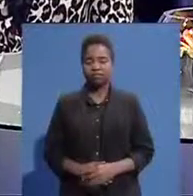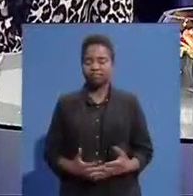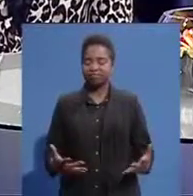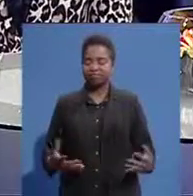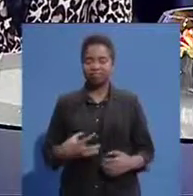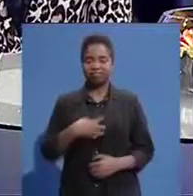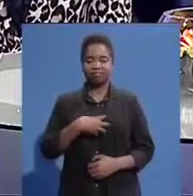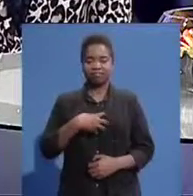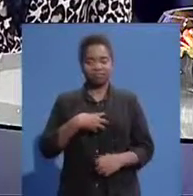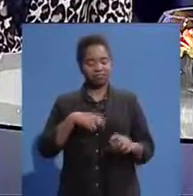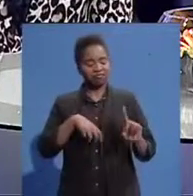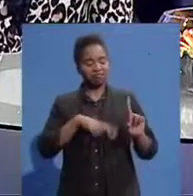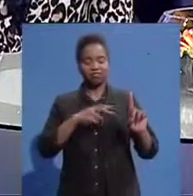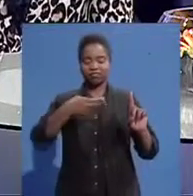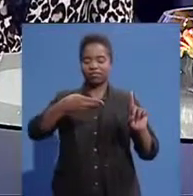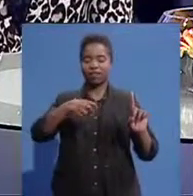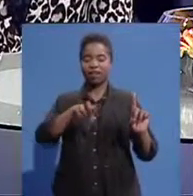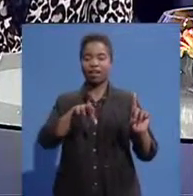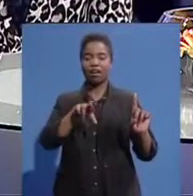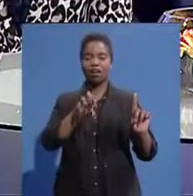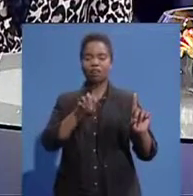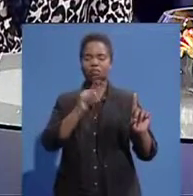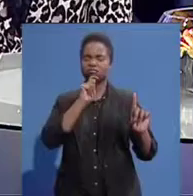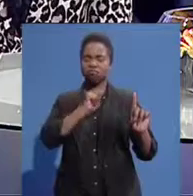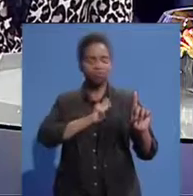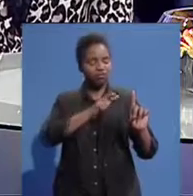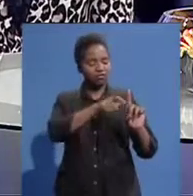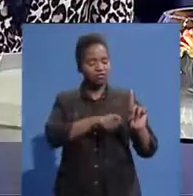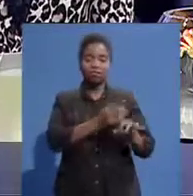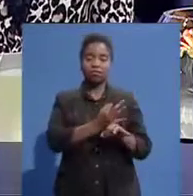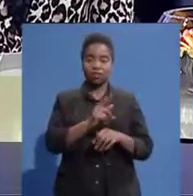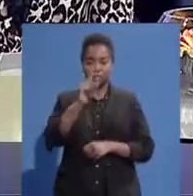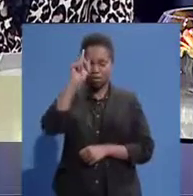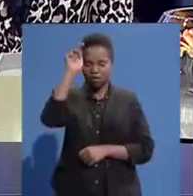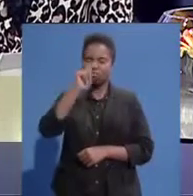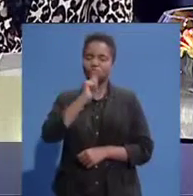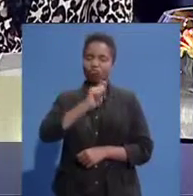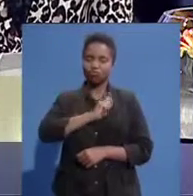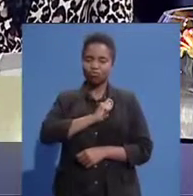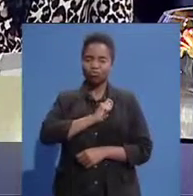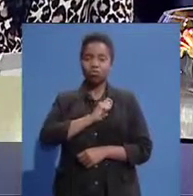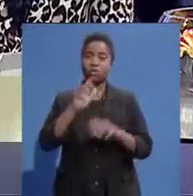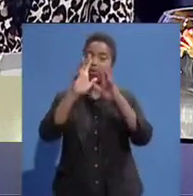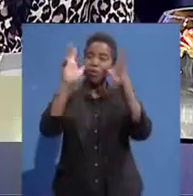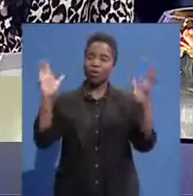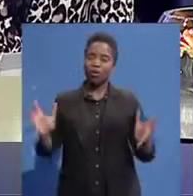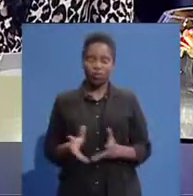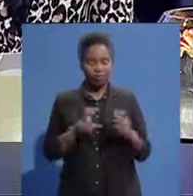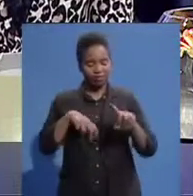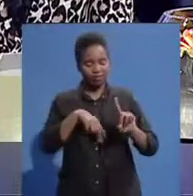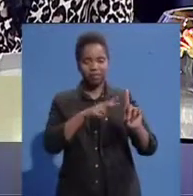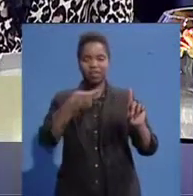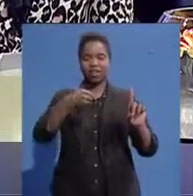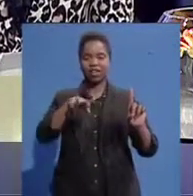Hero. Madiba was certainly a hero to the whole world, and the events from last week have certainly reinforced that. Good afternoon, I